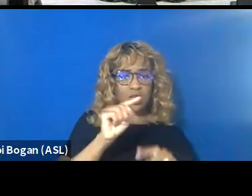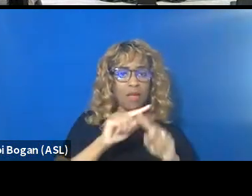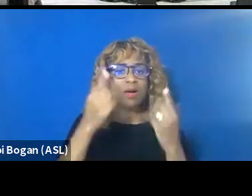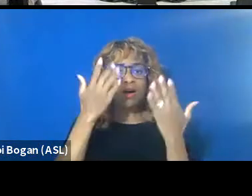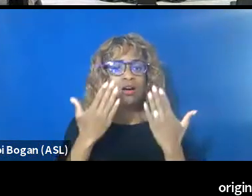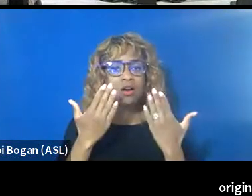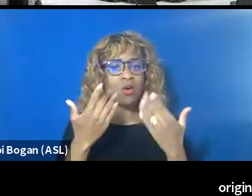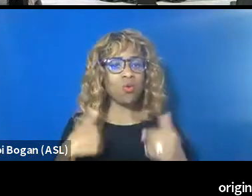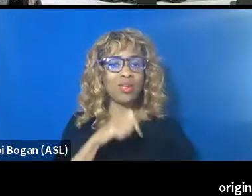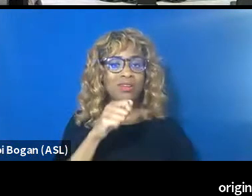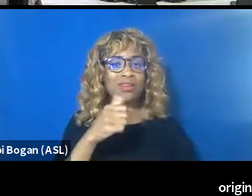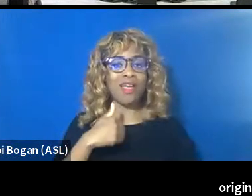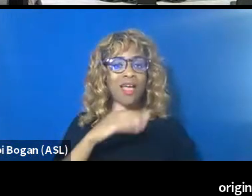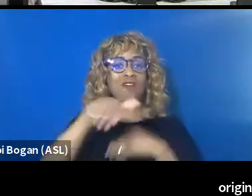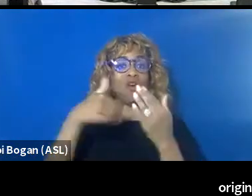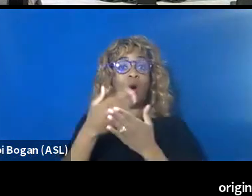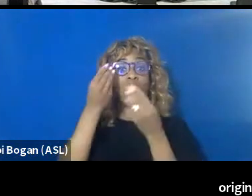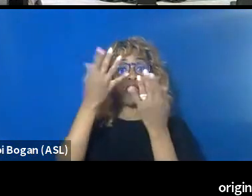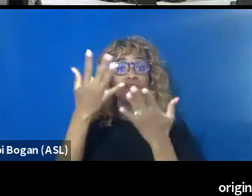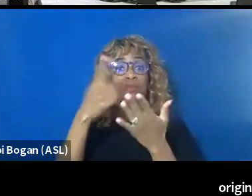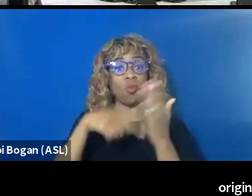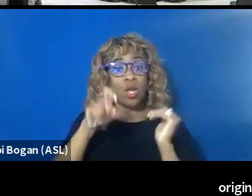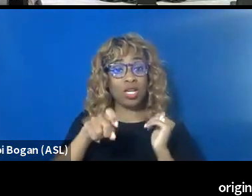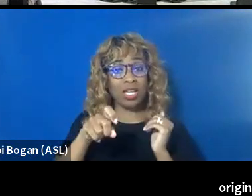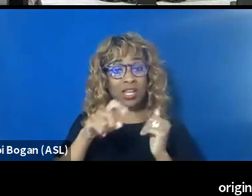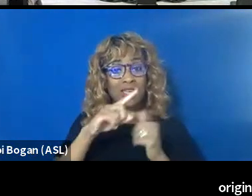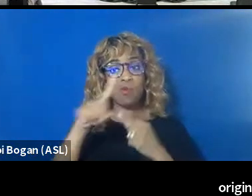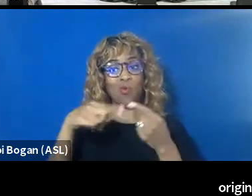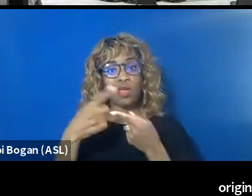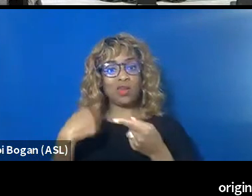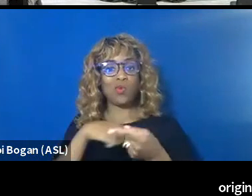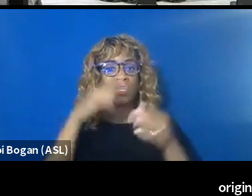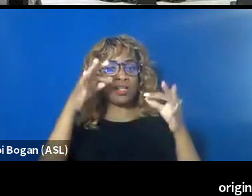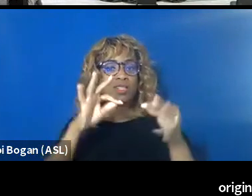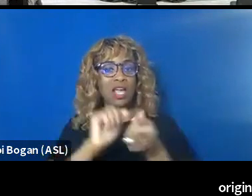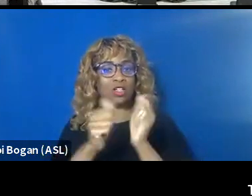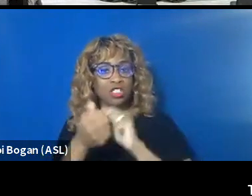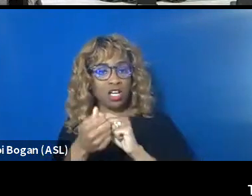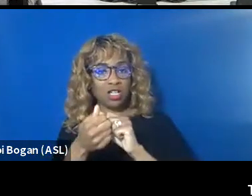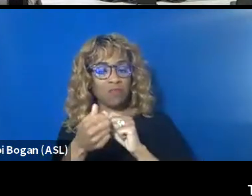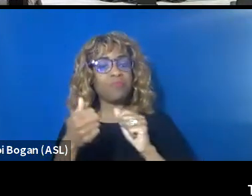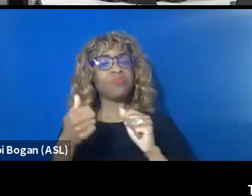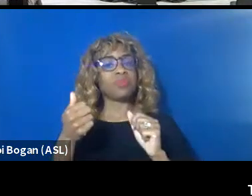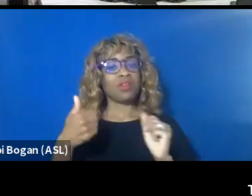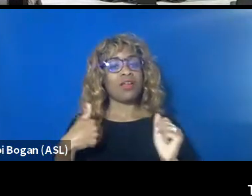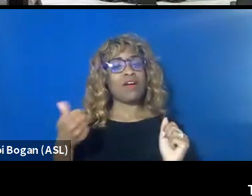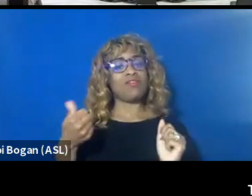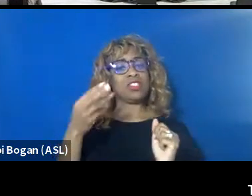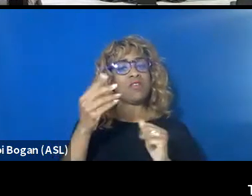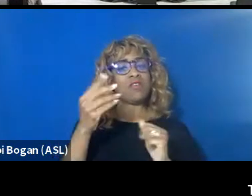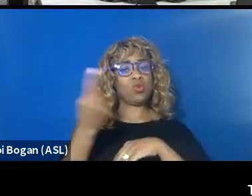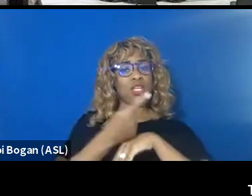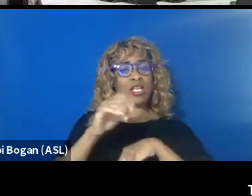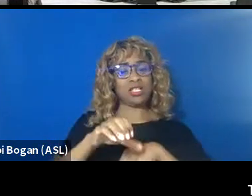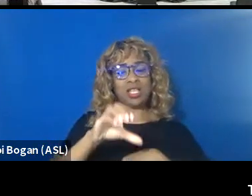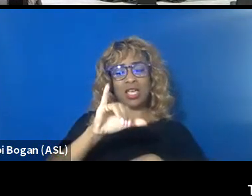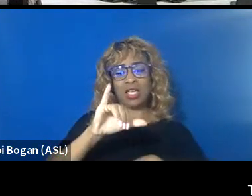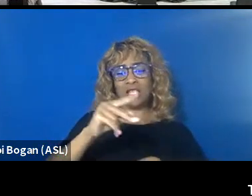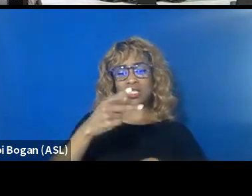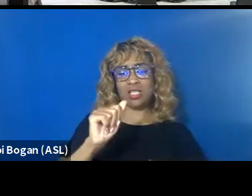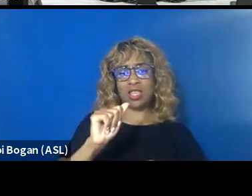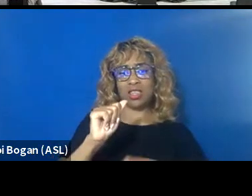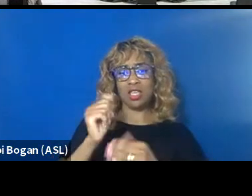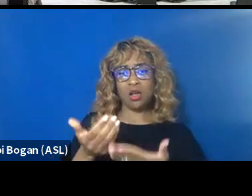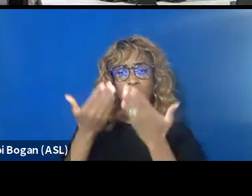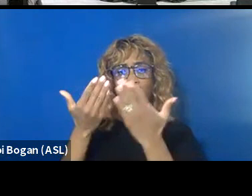unfortunately, we didn't have all the information we needed when we did that. There were a number of days that Cynthia, I believe, brought